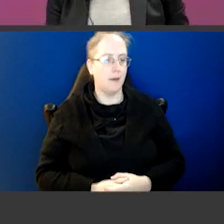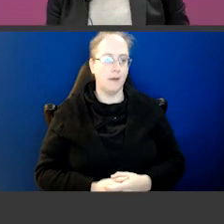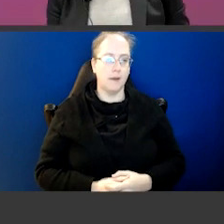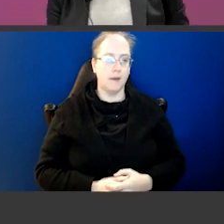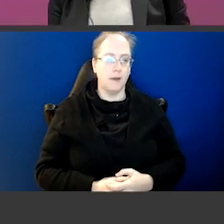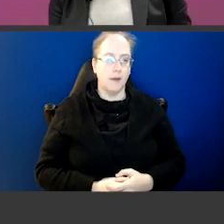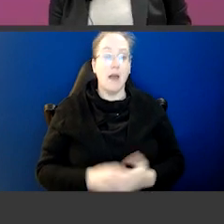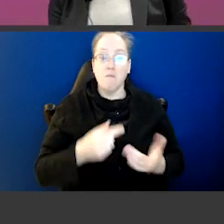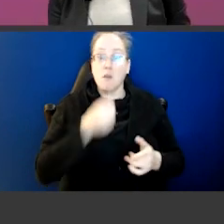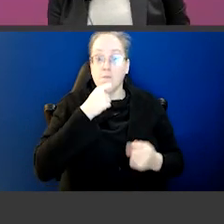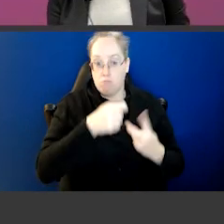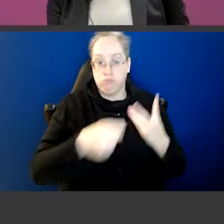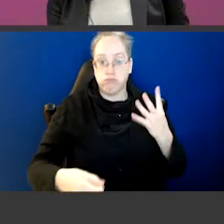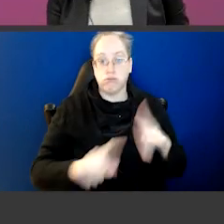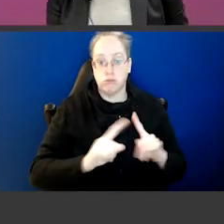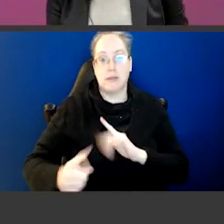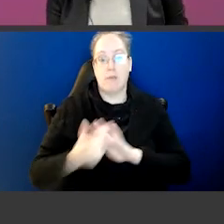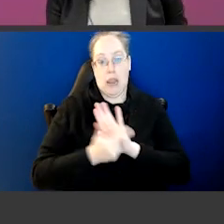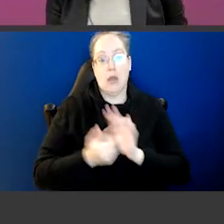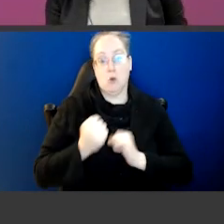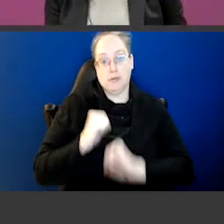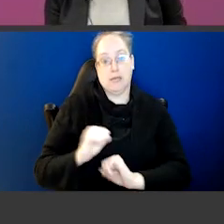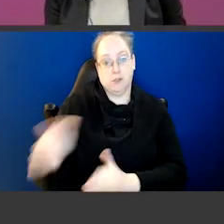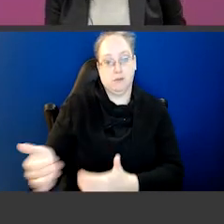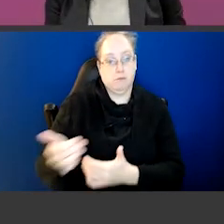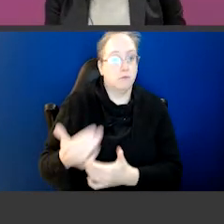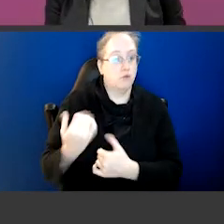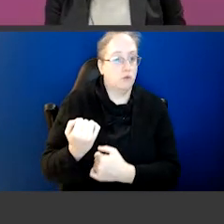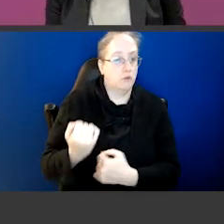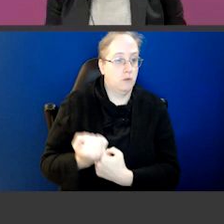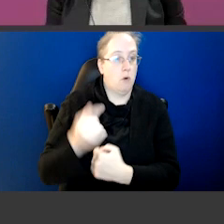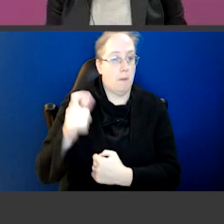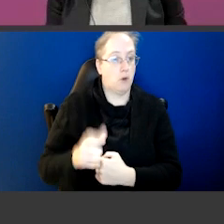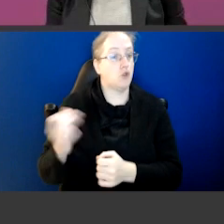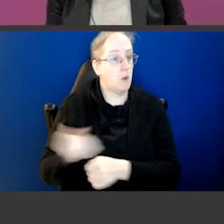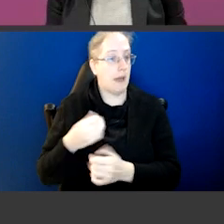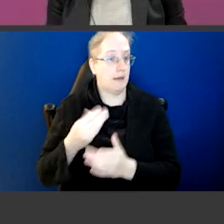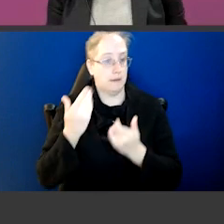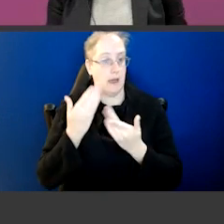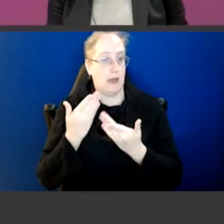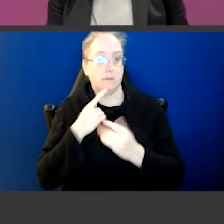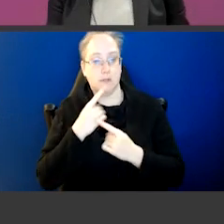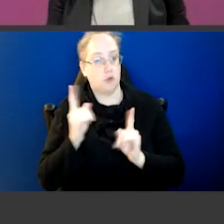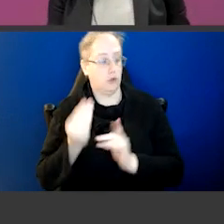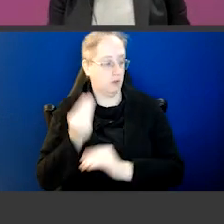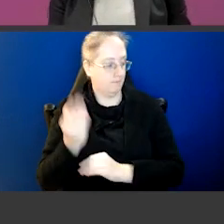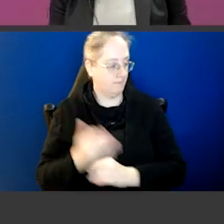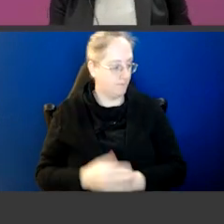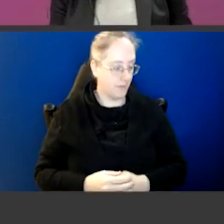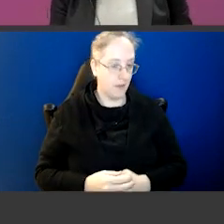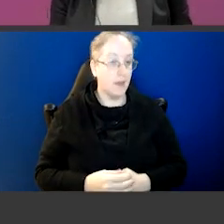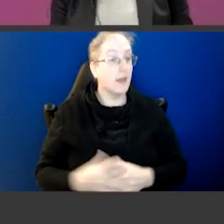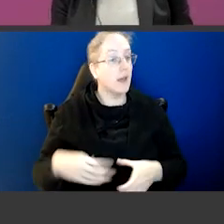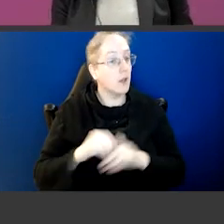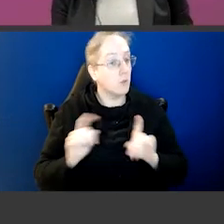legal protections offered to people who have made a complaint, which is assessed as a public interest disclosure. These